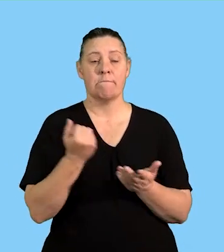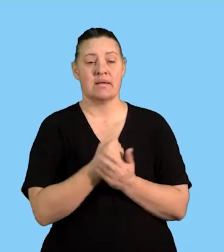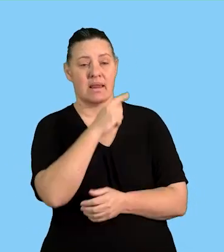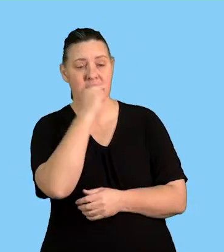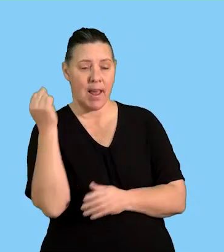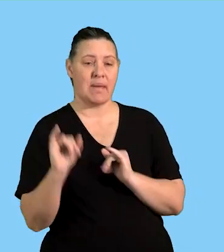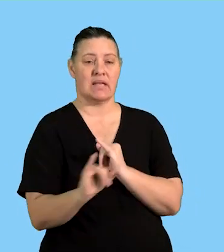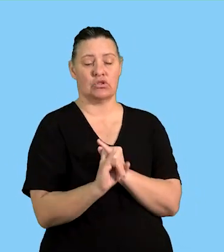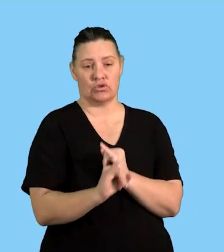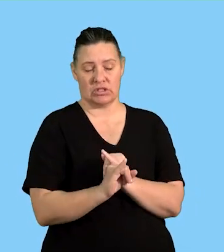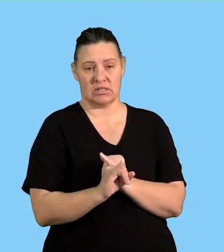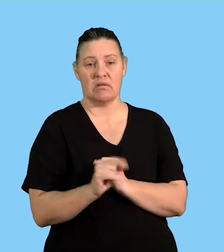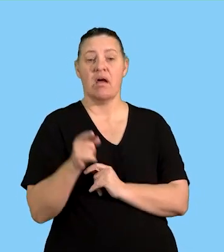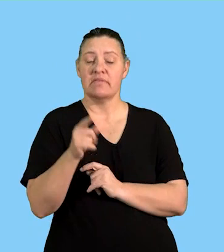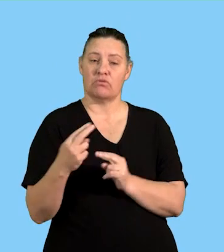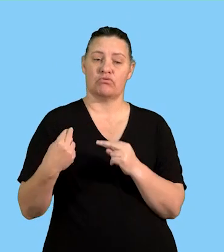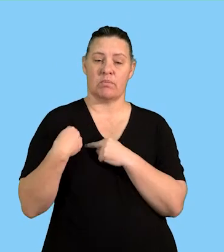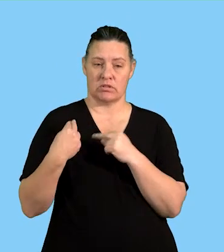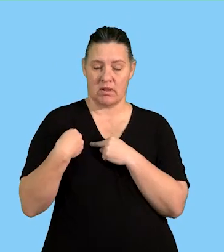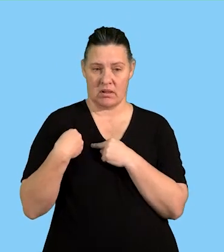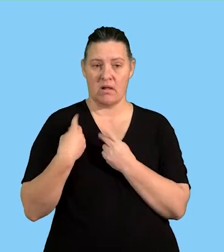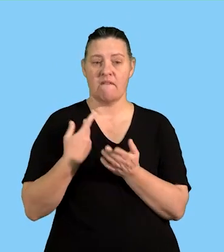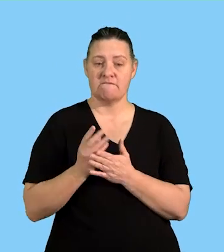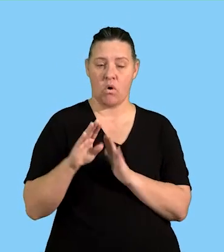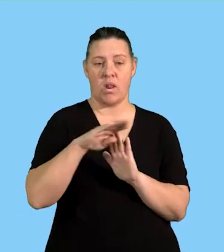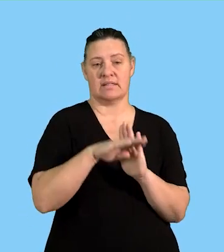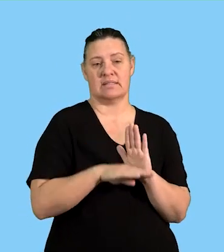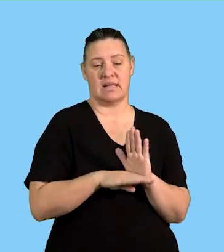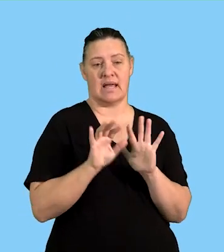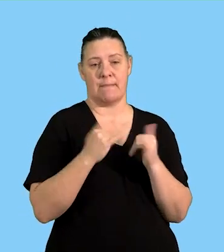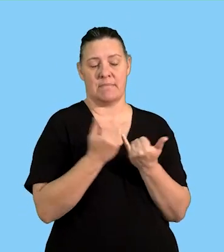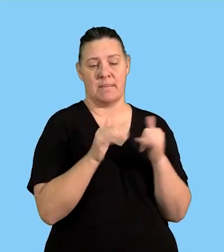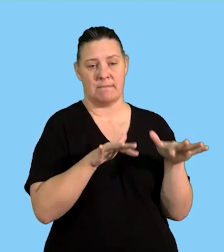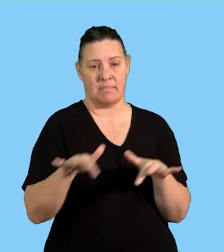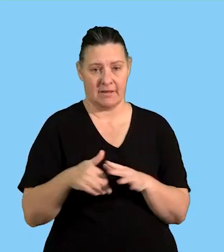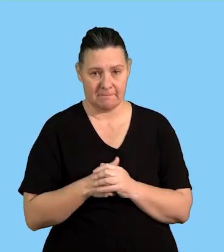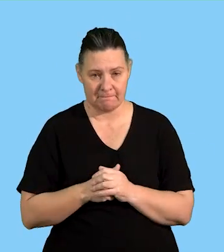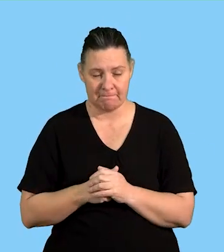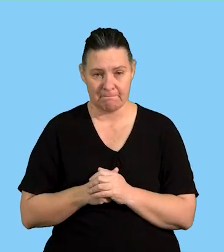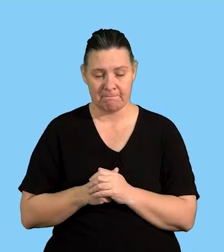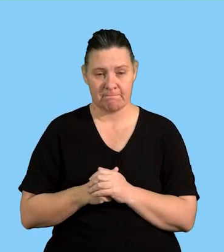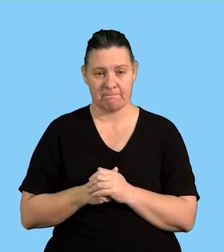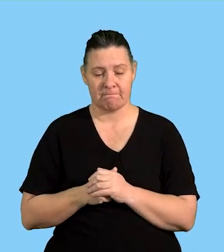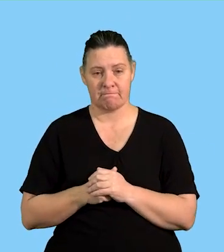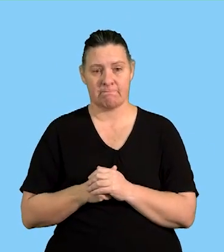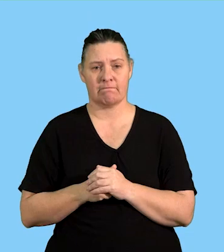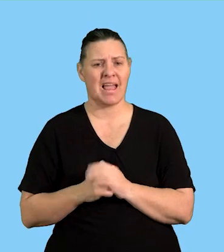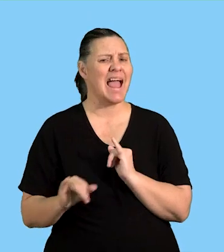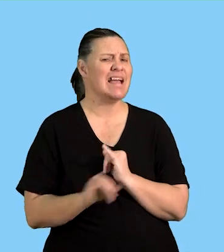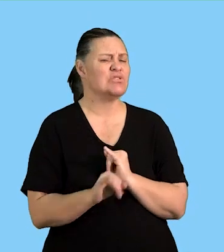us is to name the institution that is responsible for listing of public